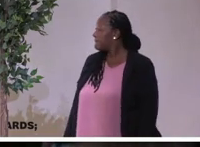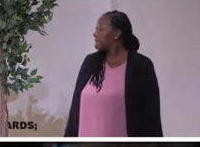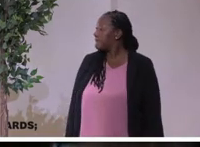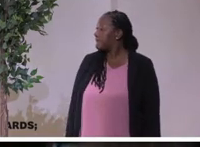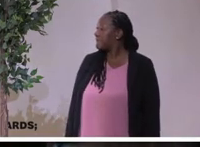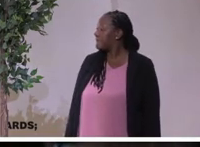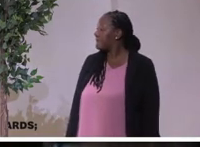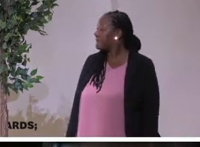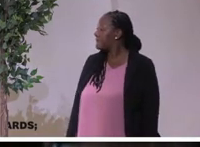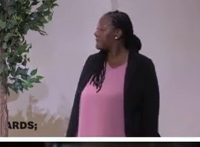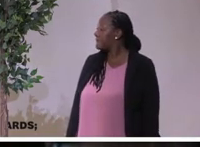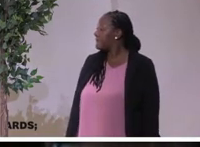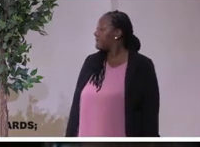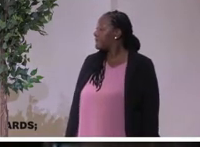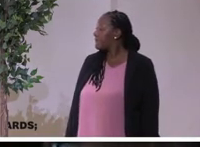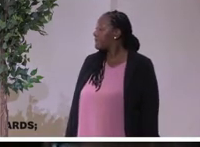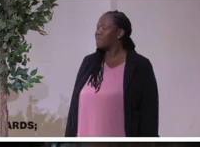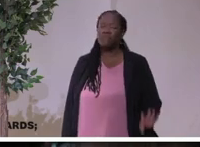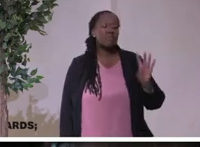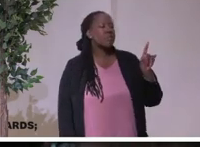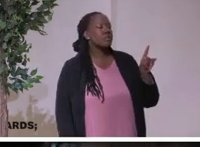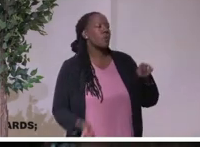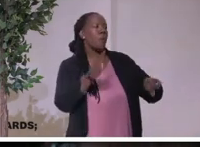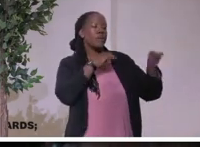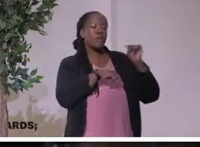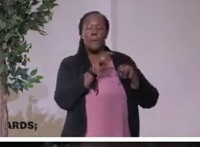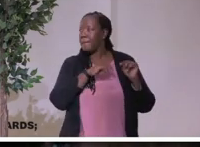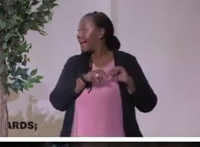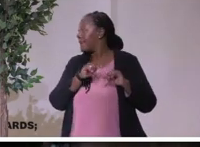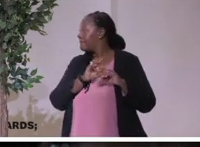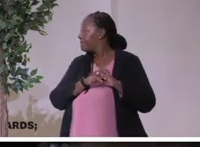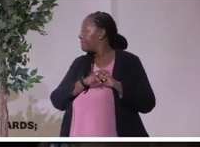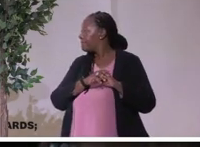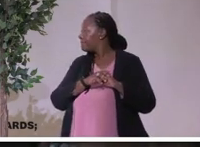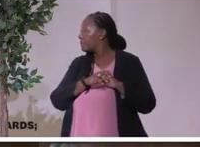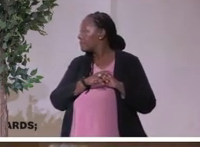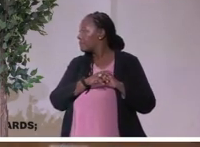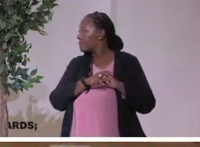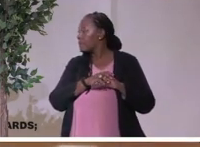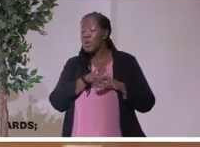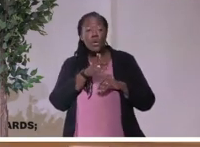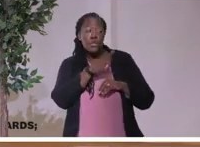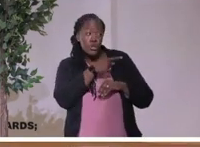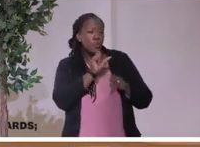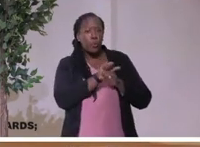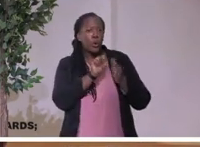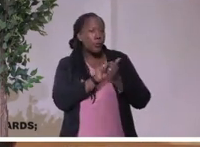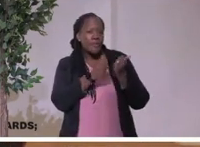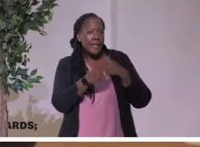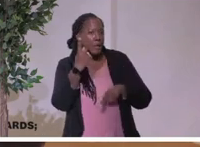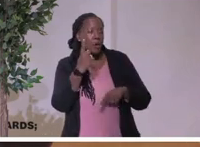I do want to kind of go back real quick and ask Michelle one quick question. So are you working with anyone to help you kind of